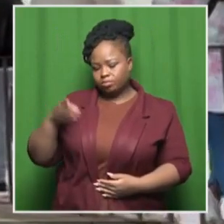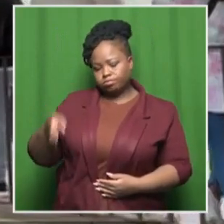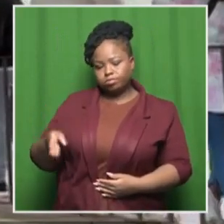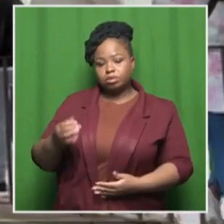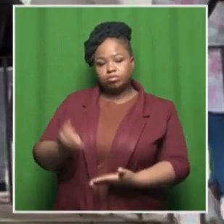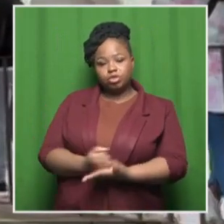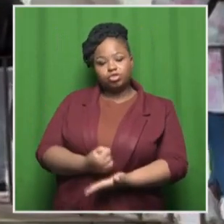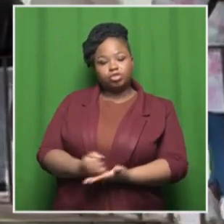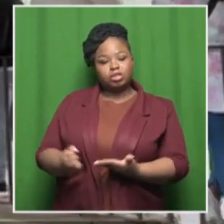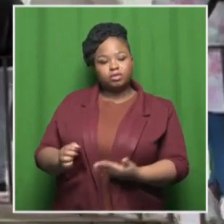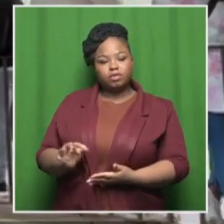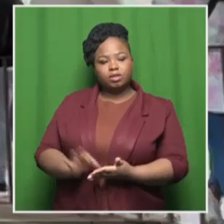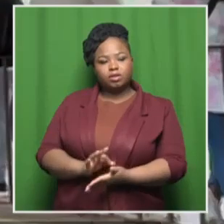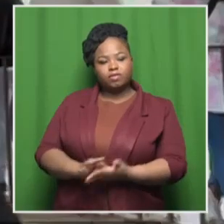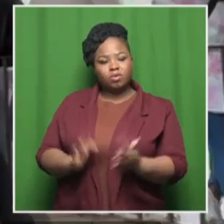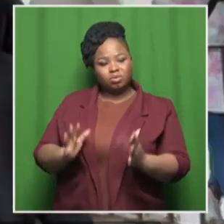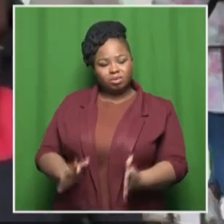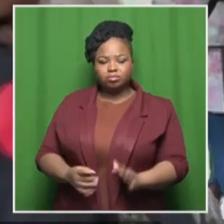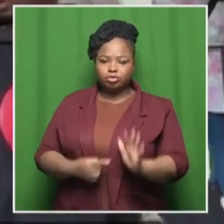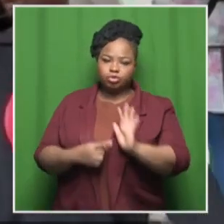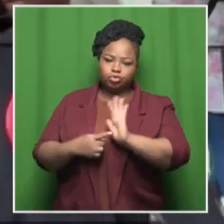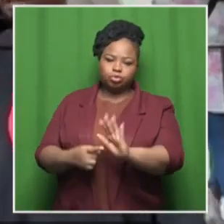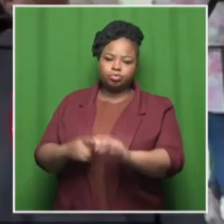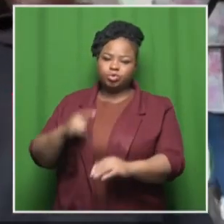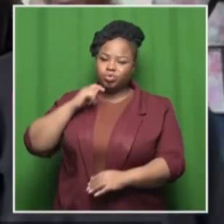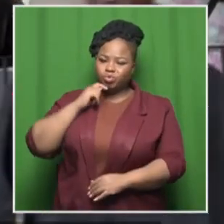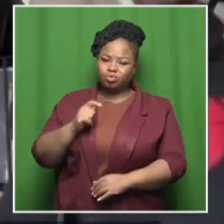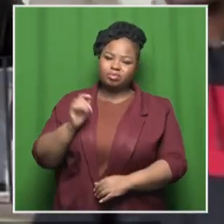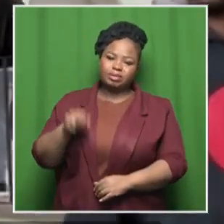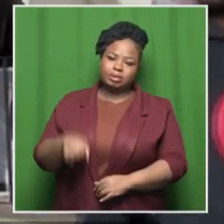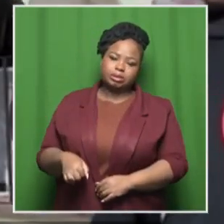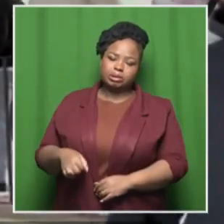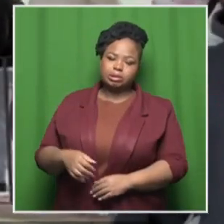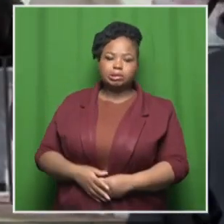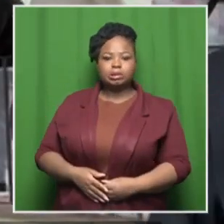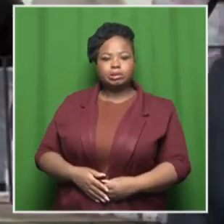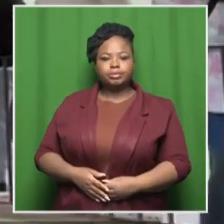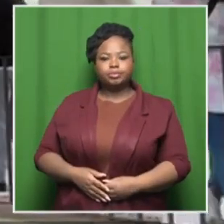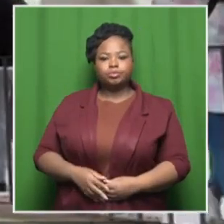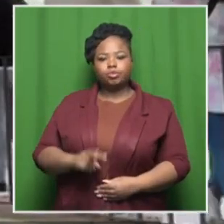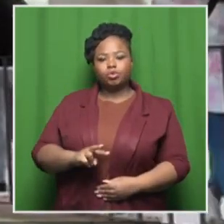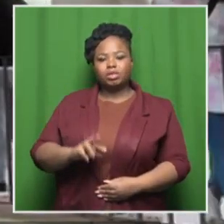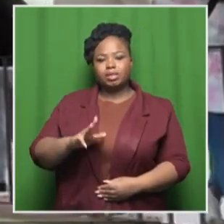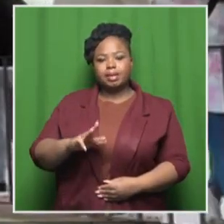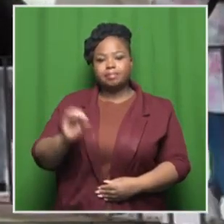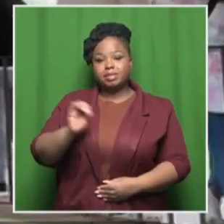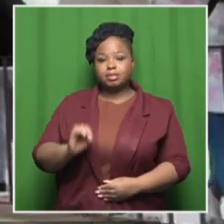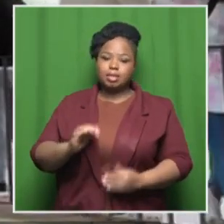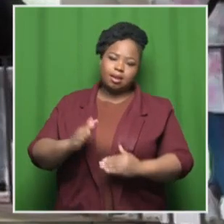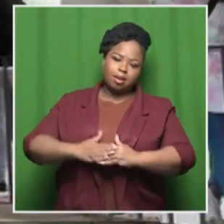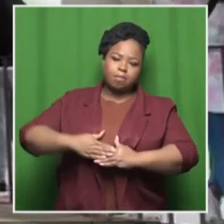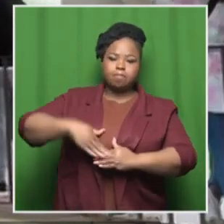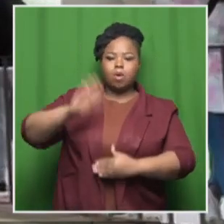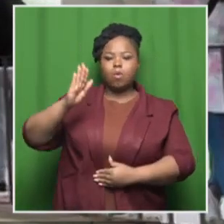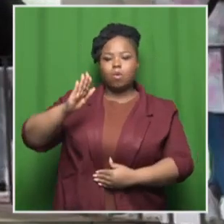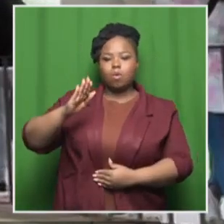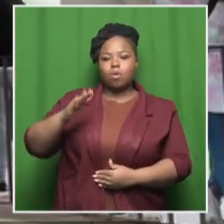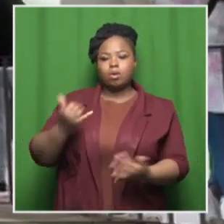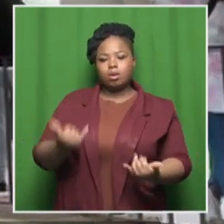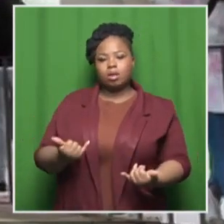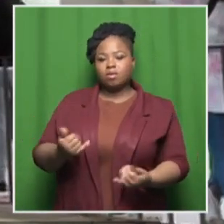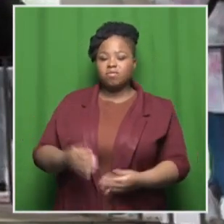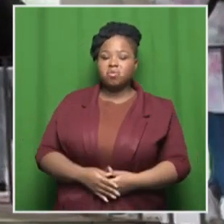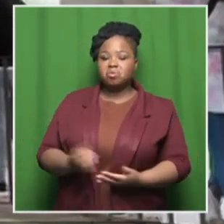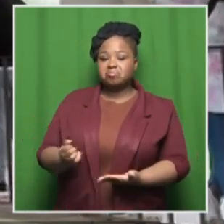the voters demonstrates that there was a jump of 29% of the